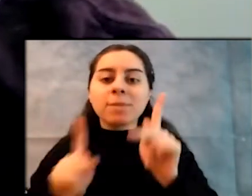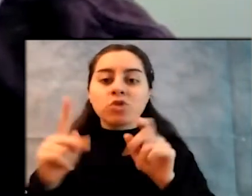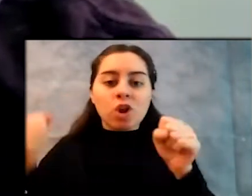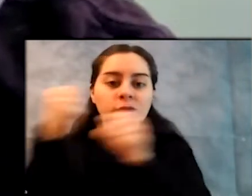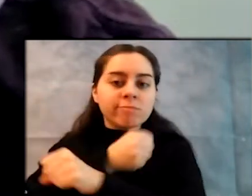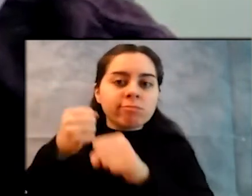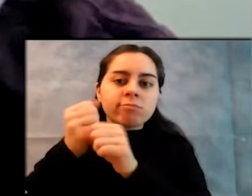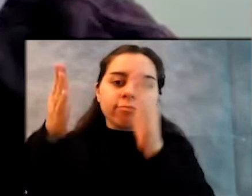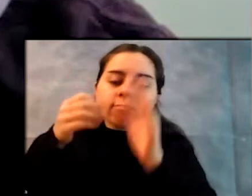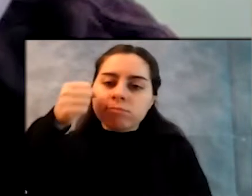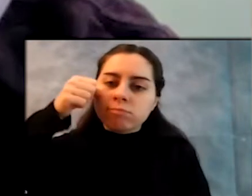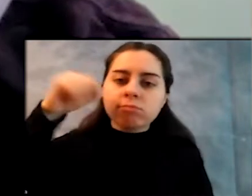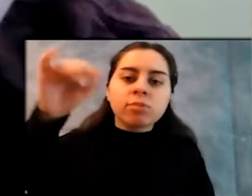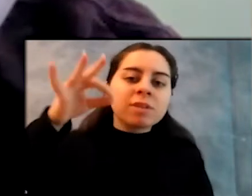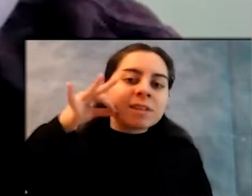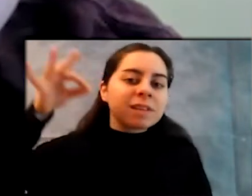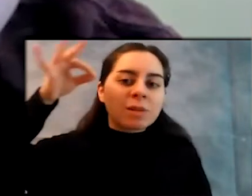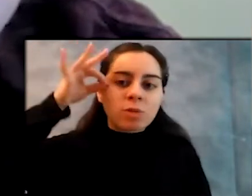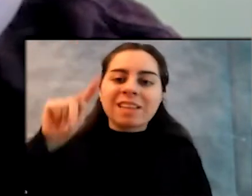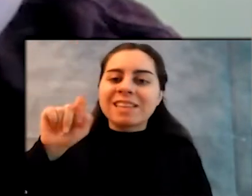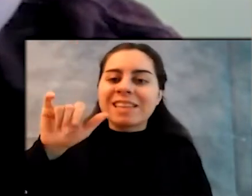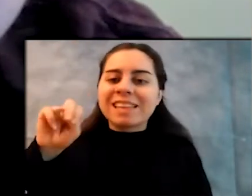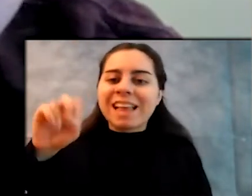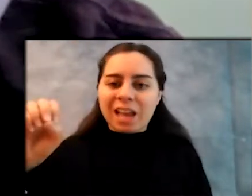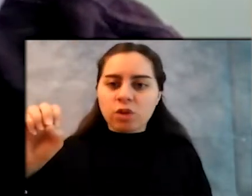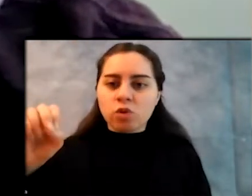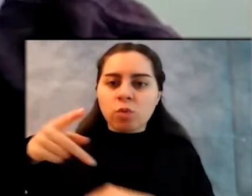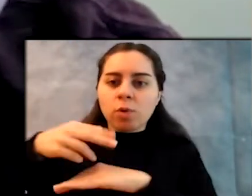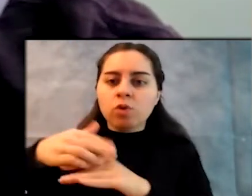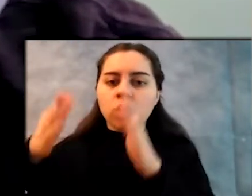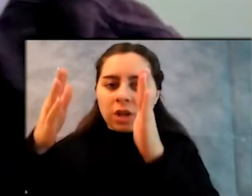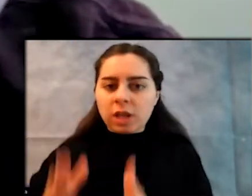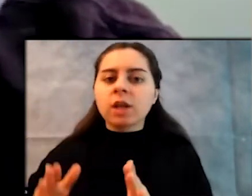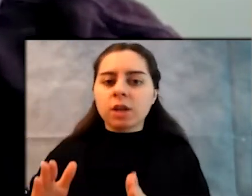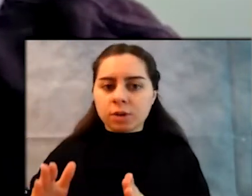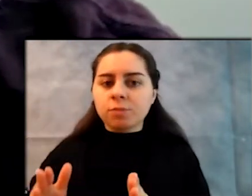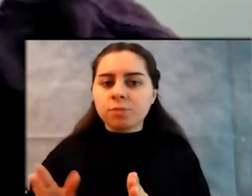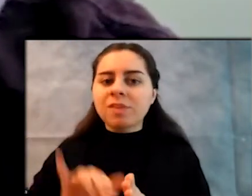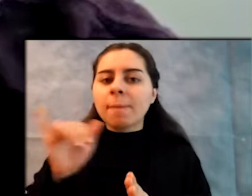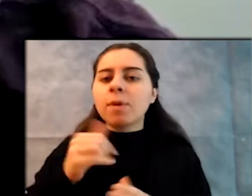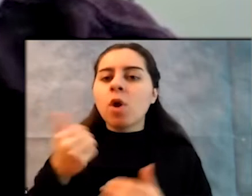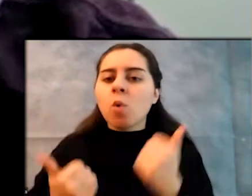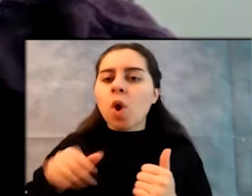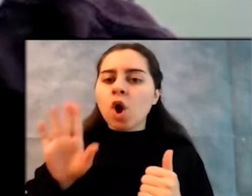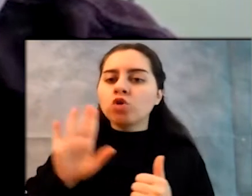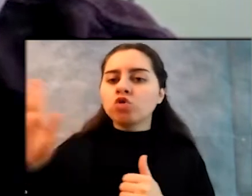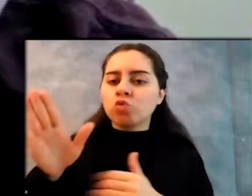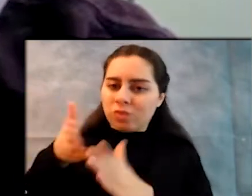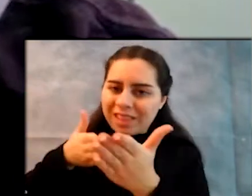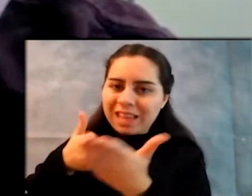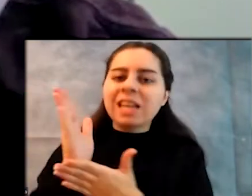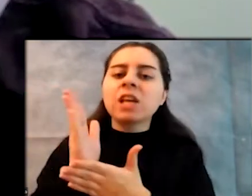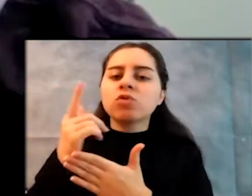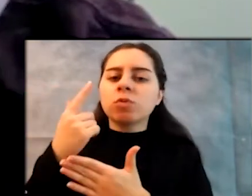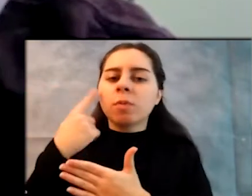as well as the alternative fonts of authority that they draw on to claim what is commonly thought to be